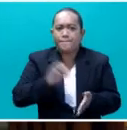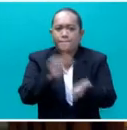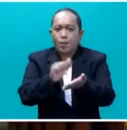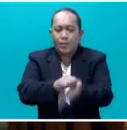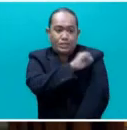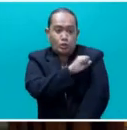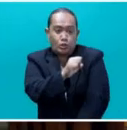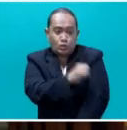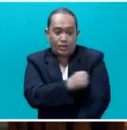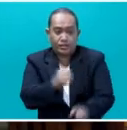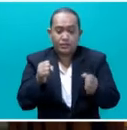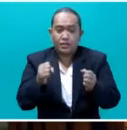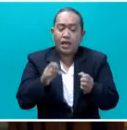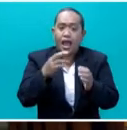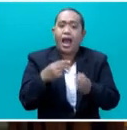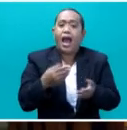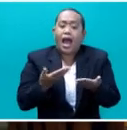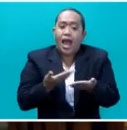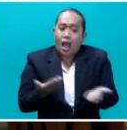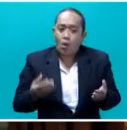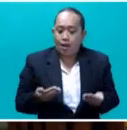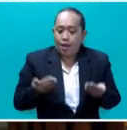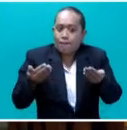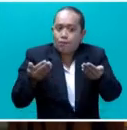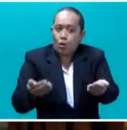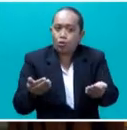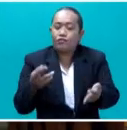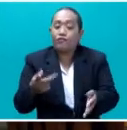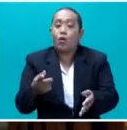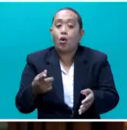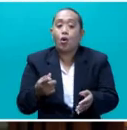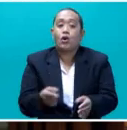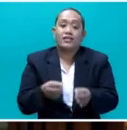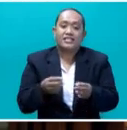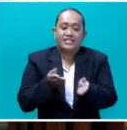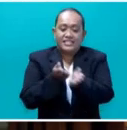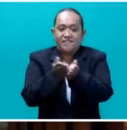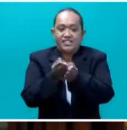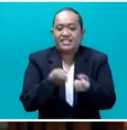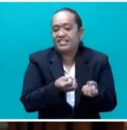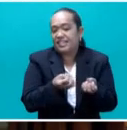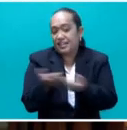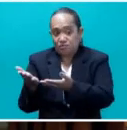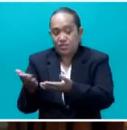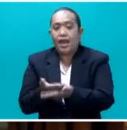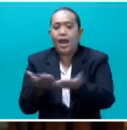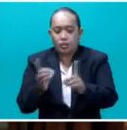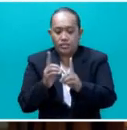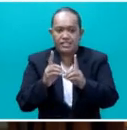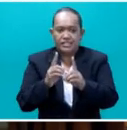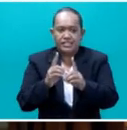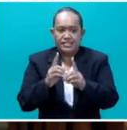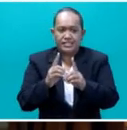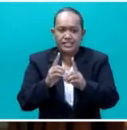of Town and Country Planning's approach to service delivery. For example, it will allow the department to better utilize the online